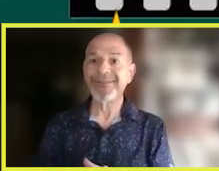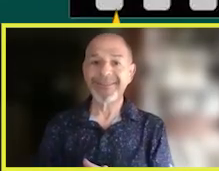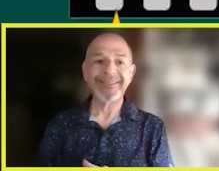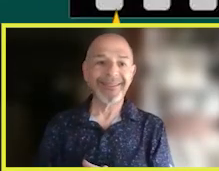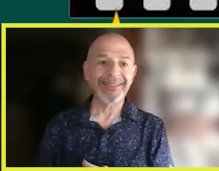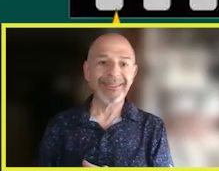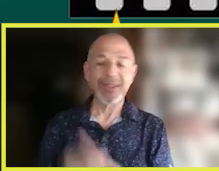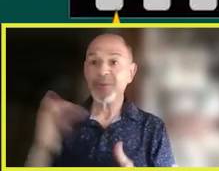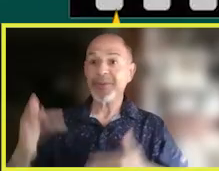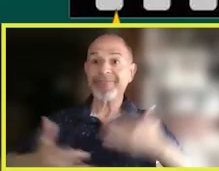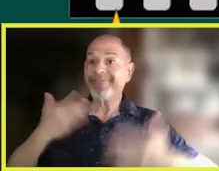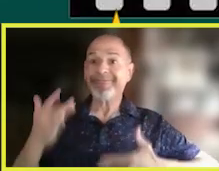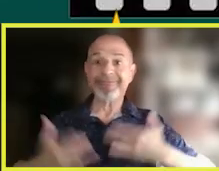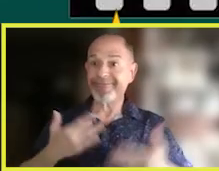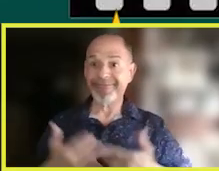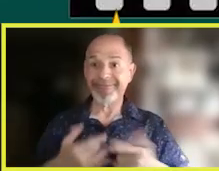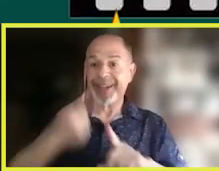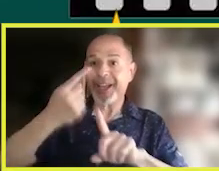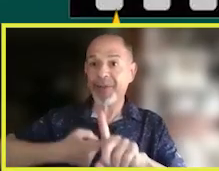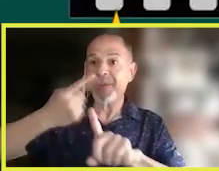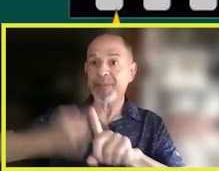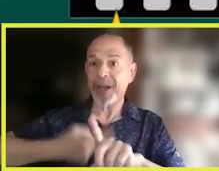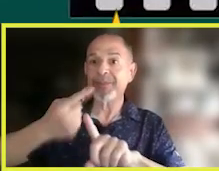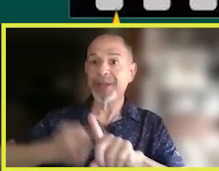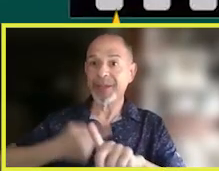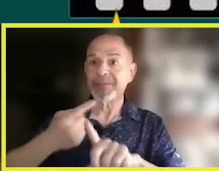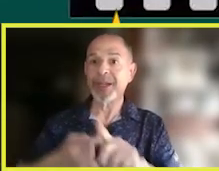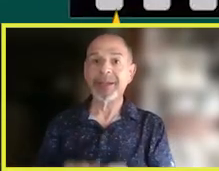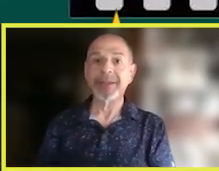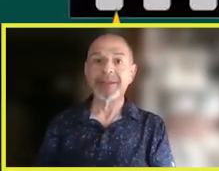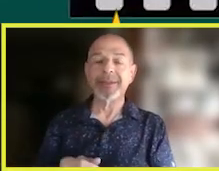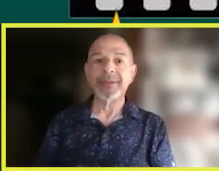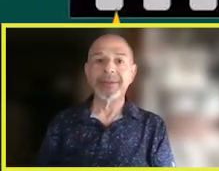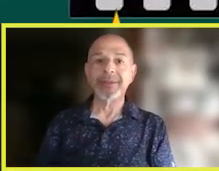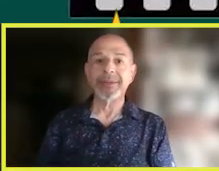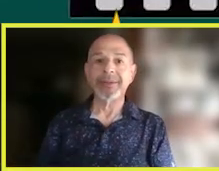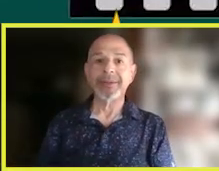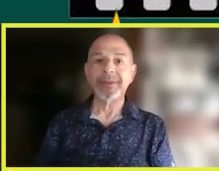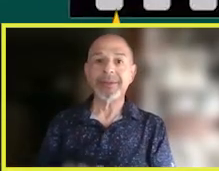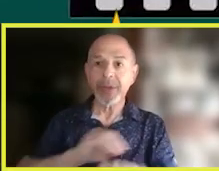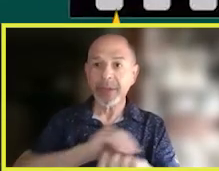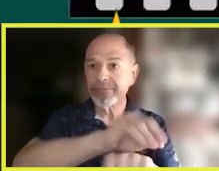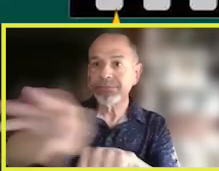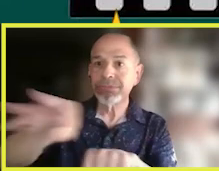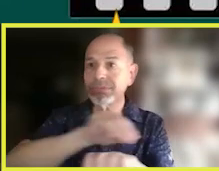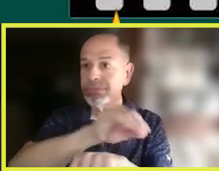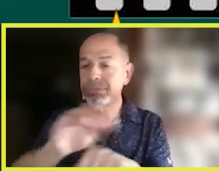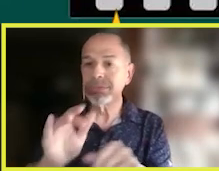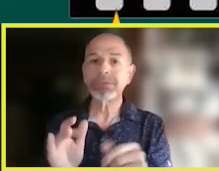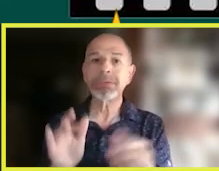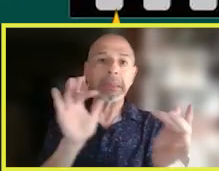are excited that every month we send out constant contacts and we outreach in different ways.